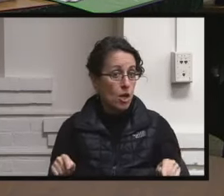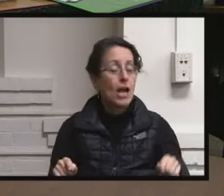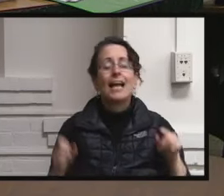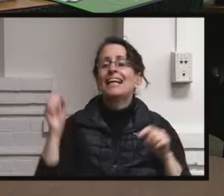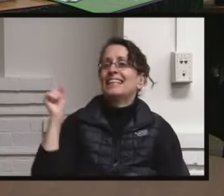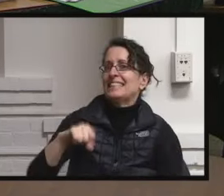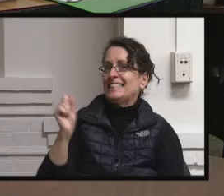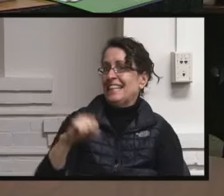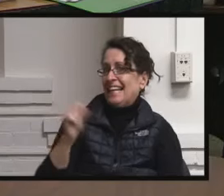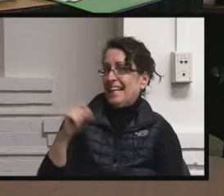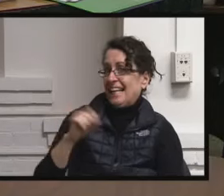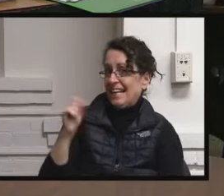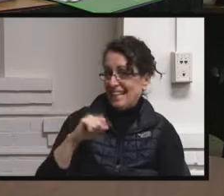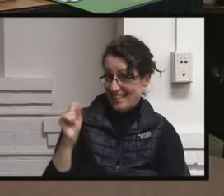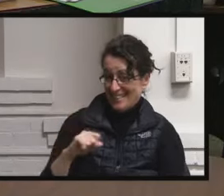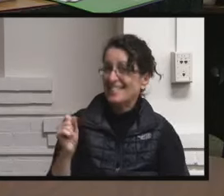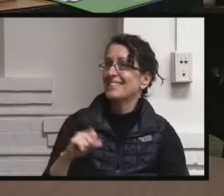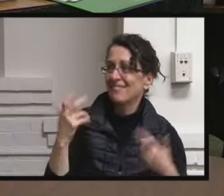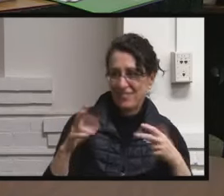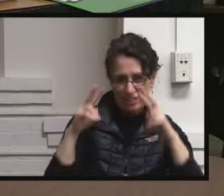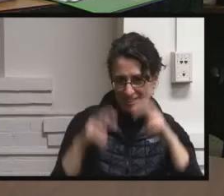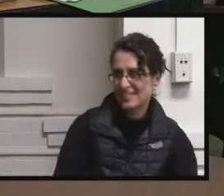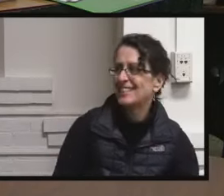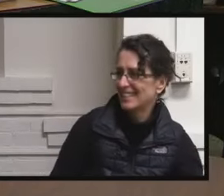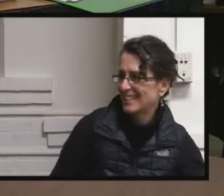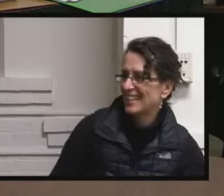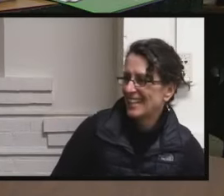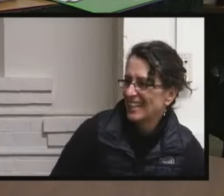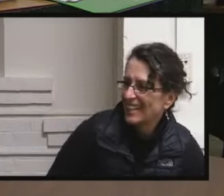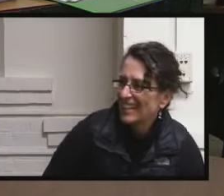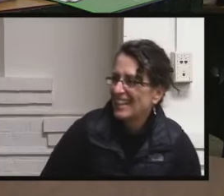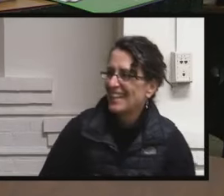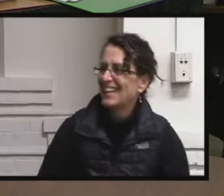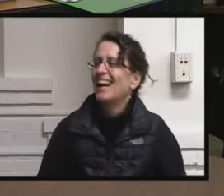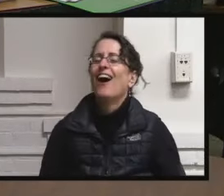and I, why do I feel like I'm in court?